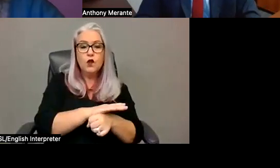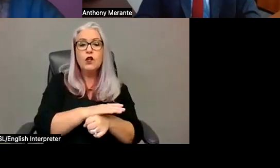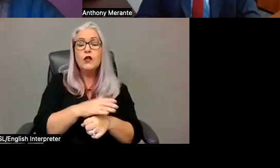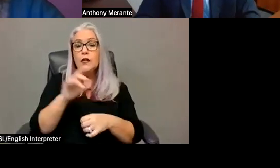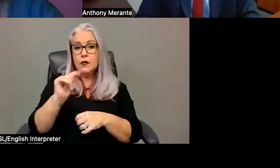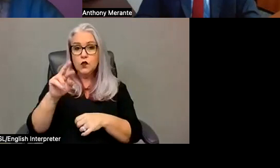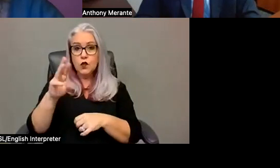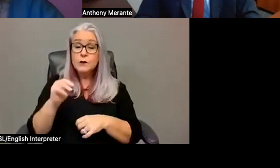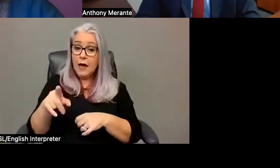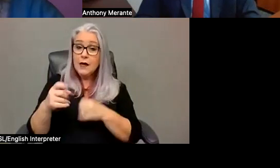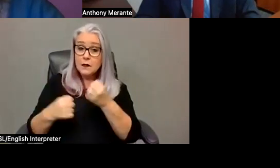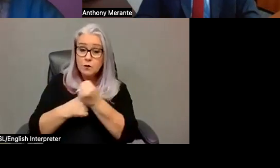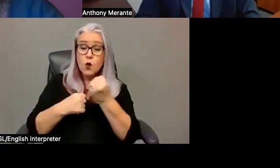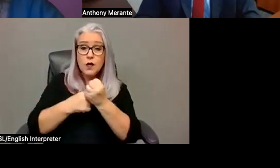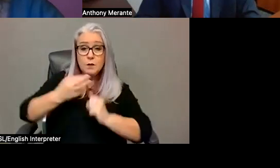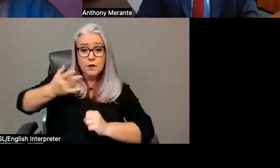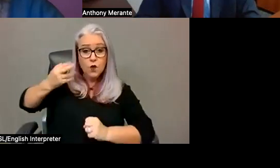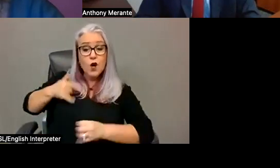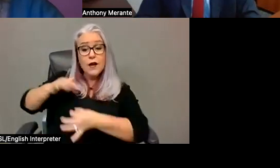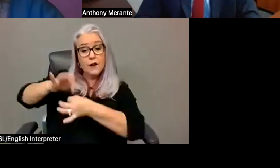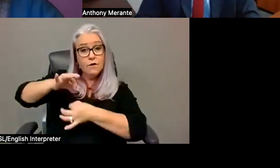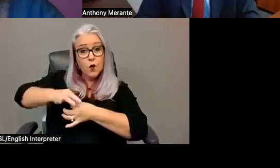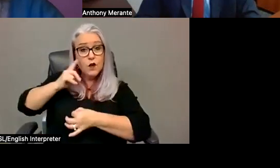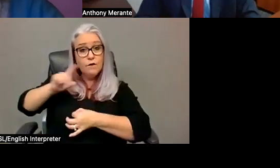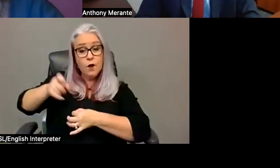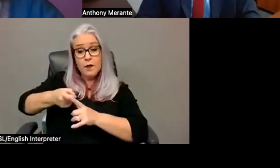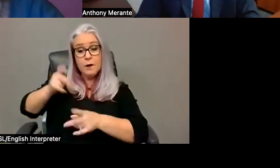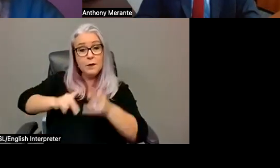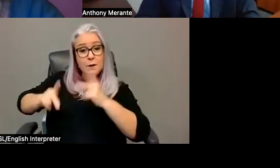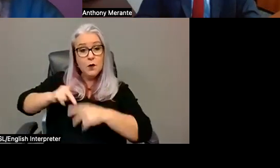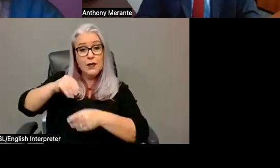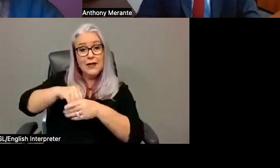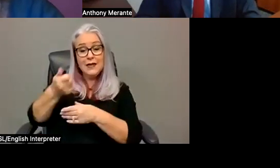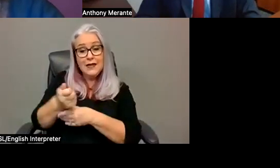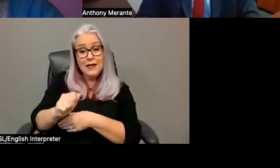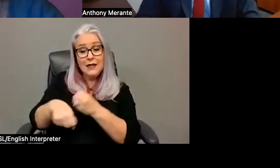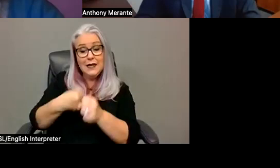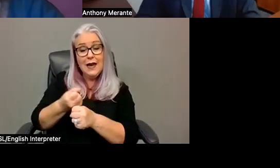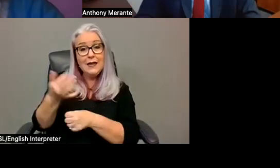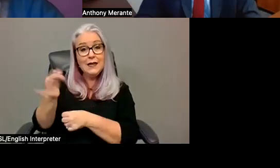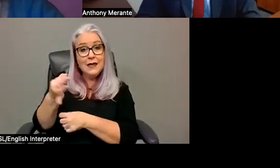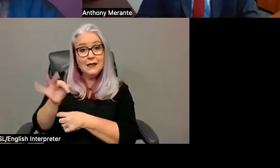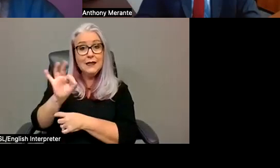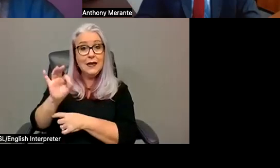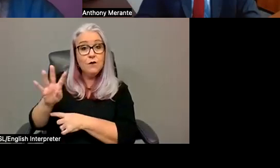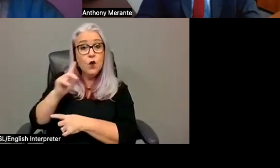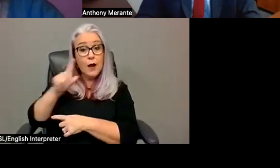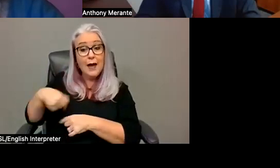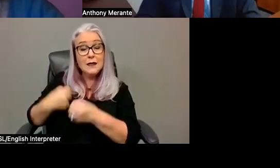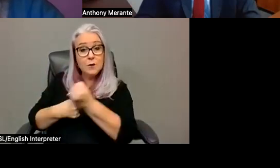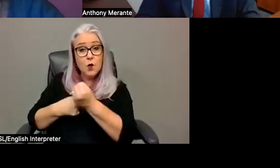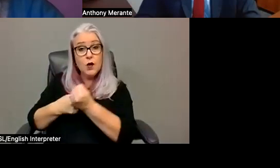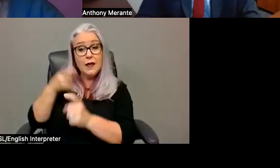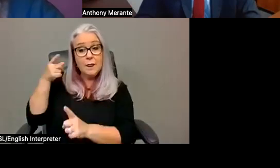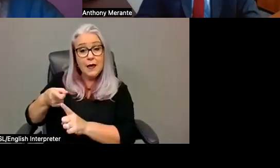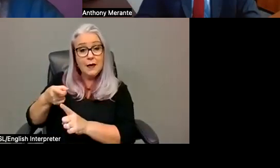way back when it came and voted in by the people of the city of Yonkers in 1994. I supported it when it was confirmed